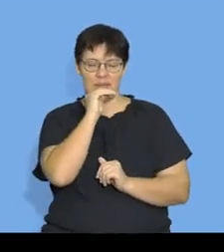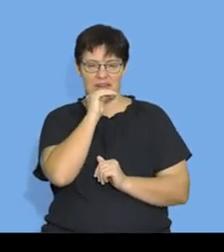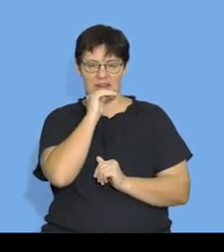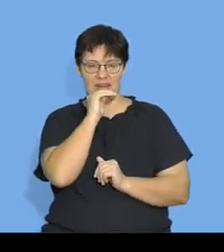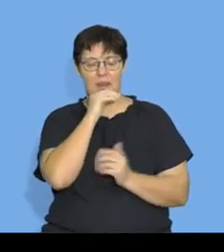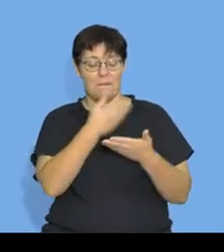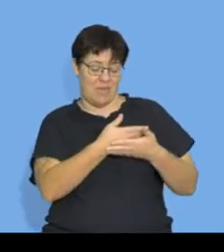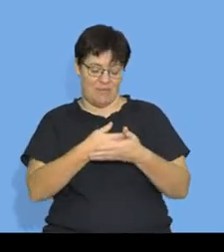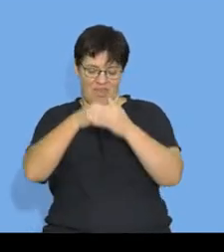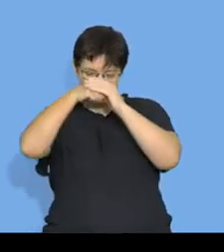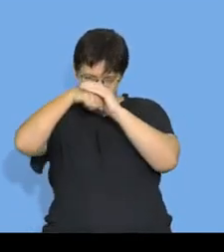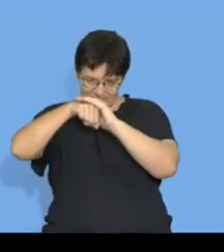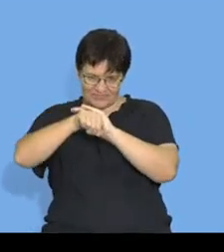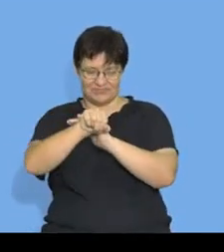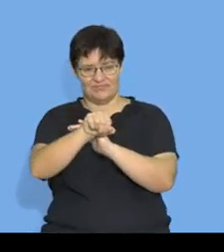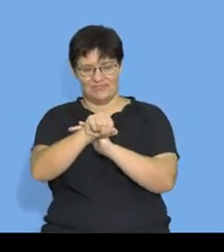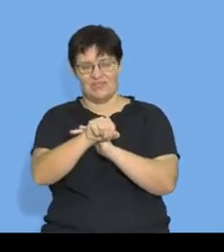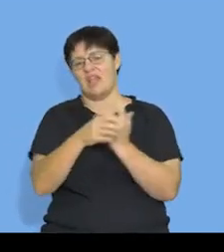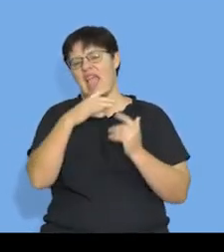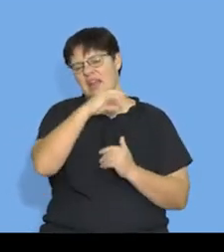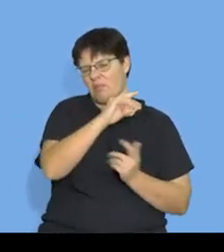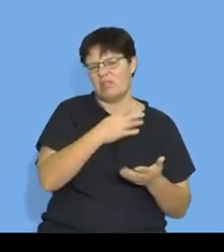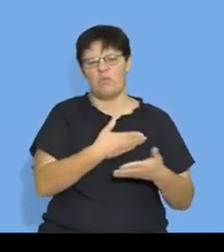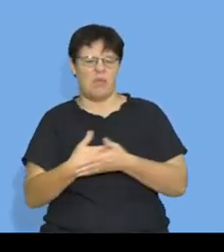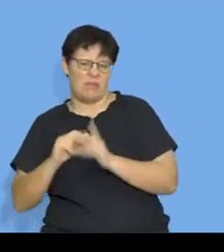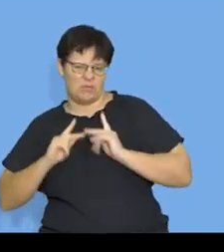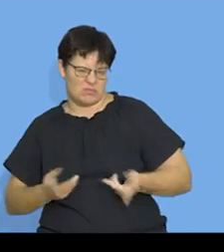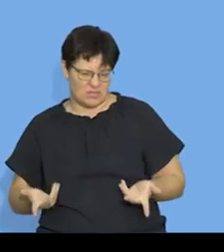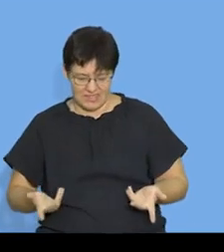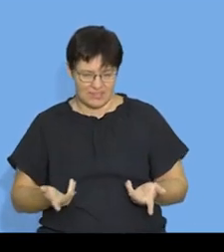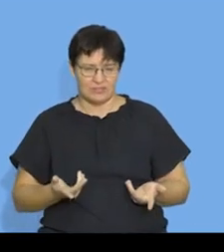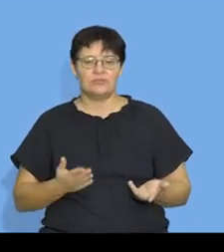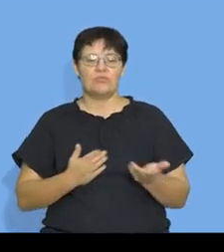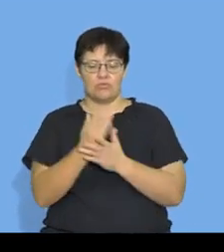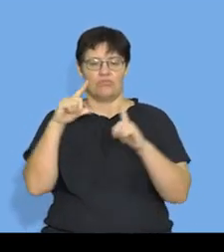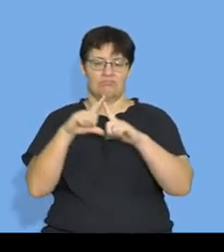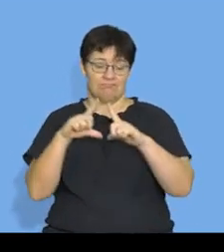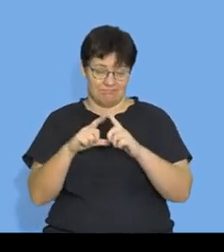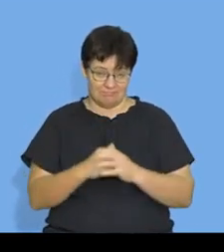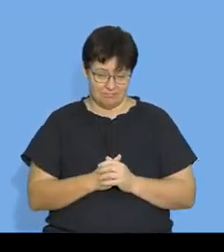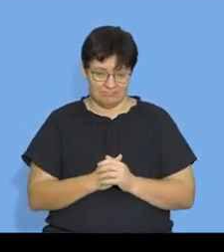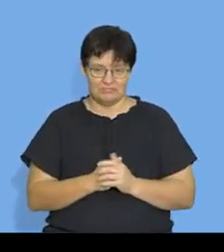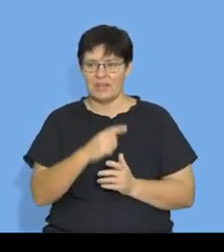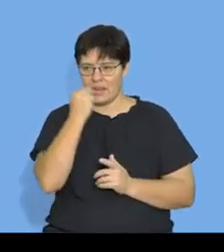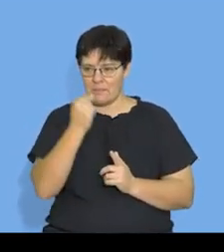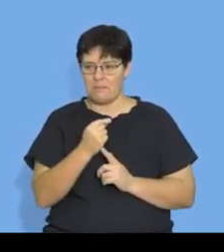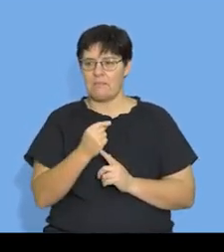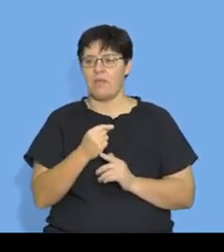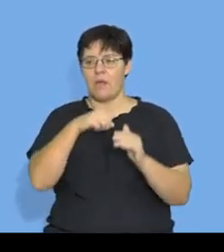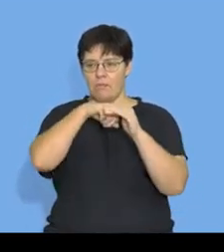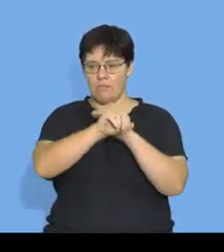of an offspring of mammals or babies in humans through the vagina, also called the birth